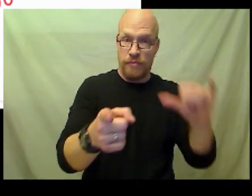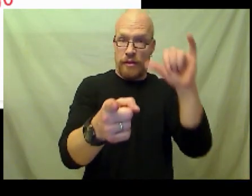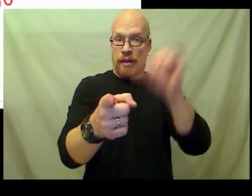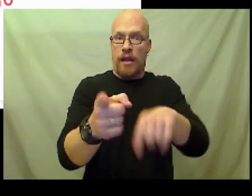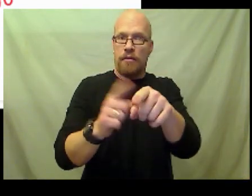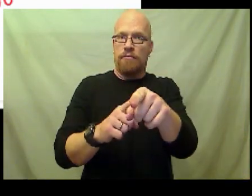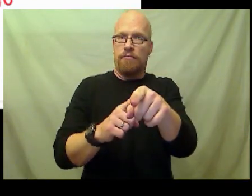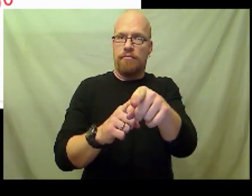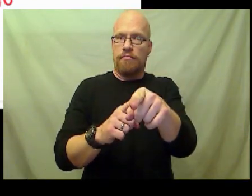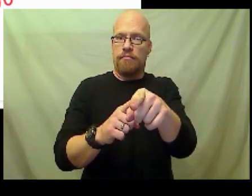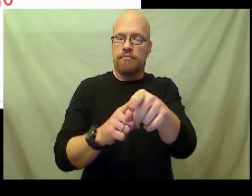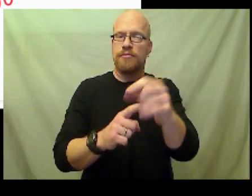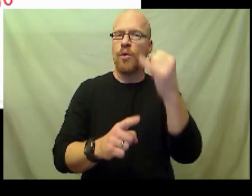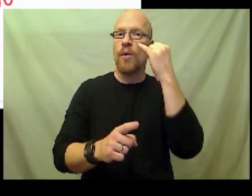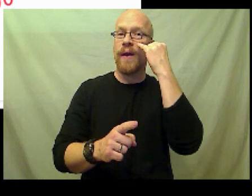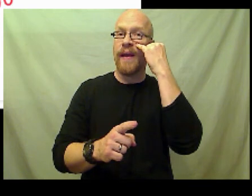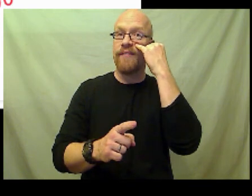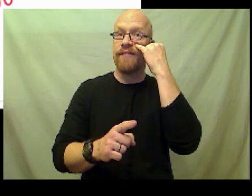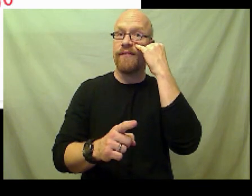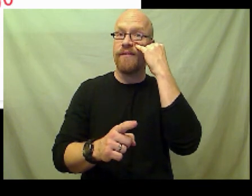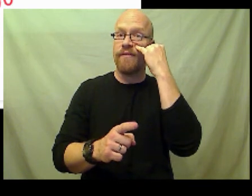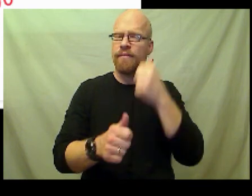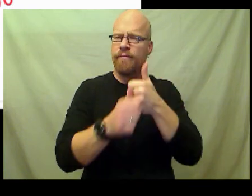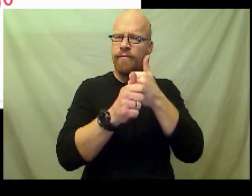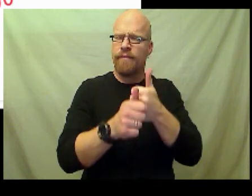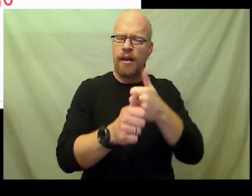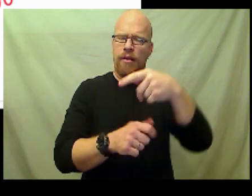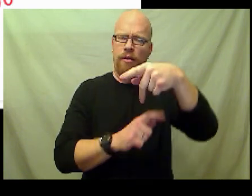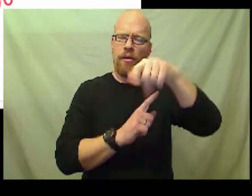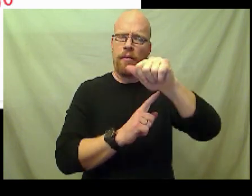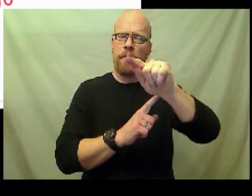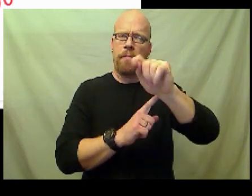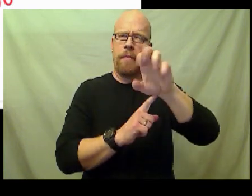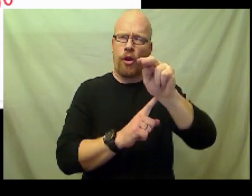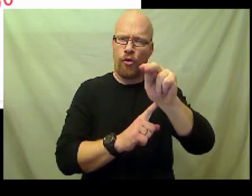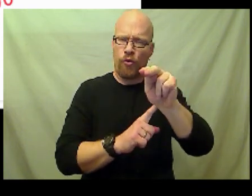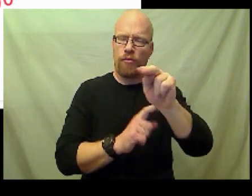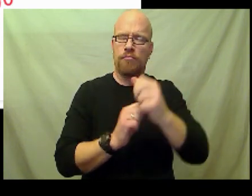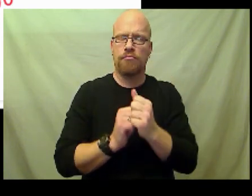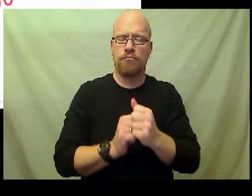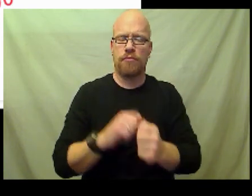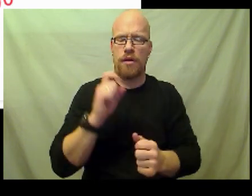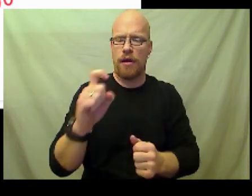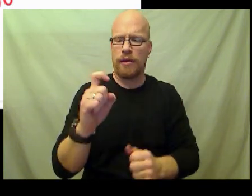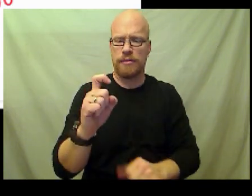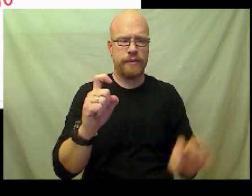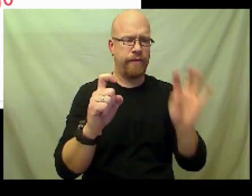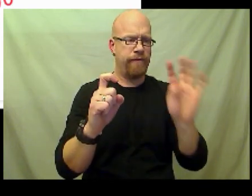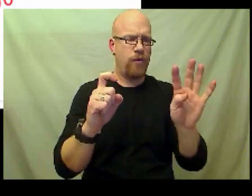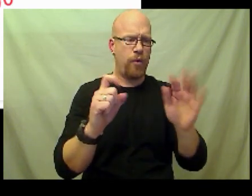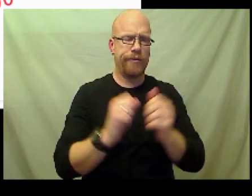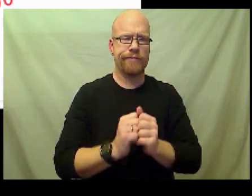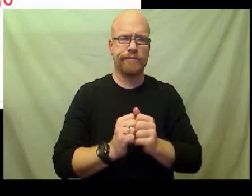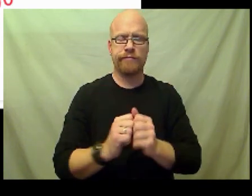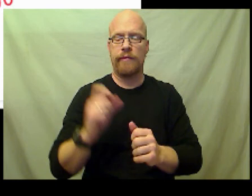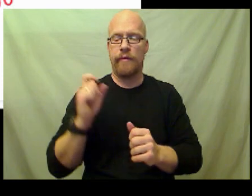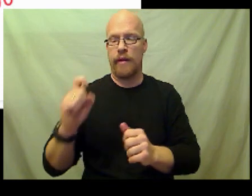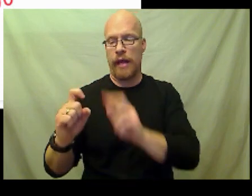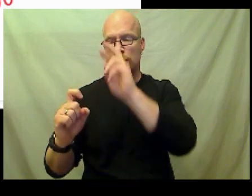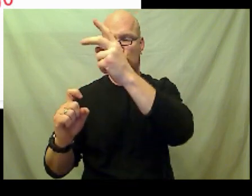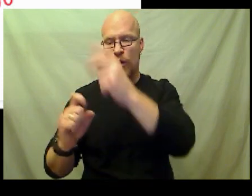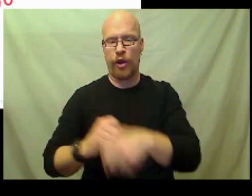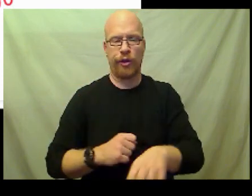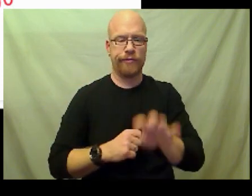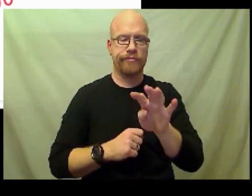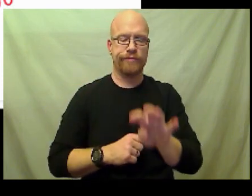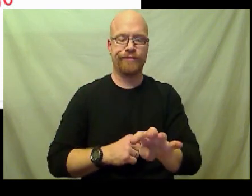The final answer for that problem. If you follow a pattern, x and 4,